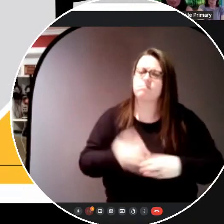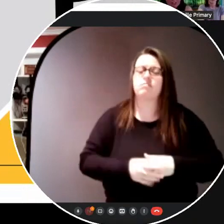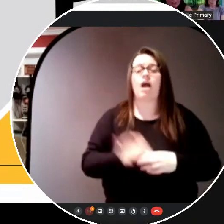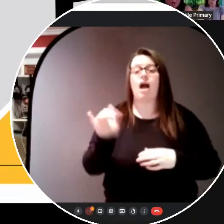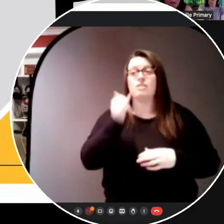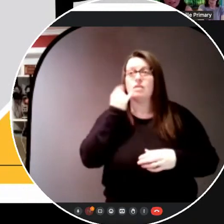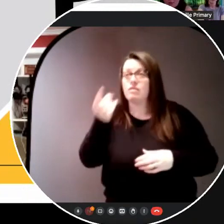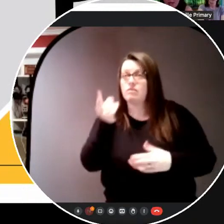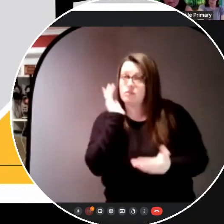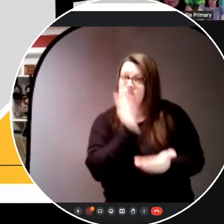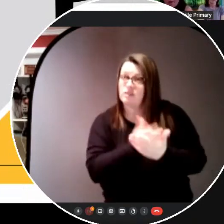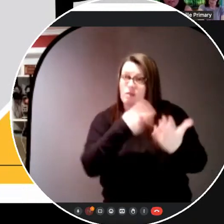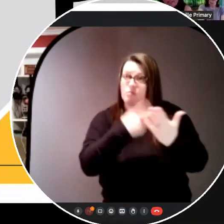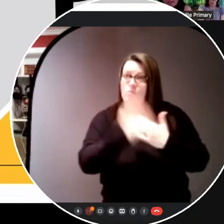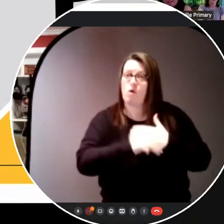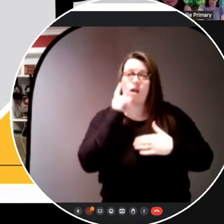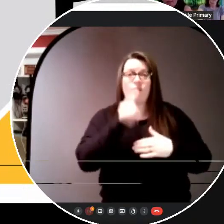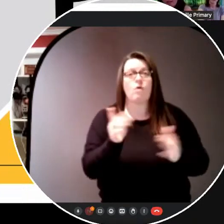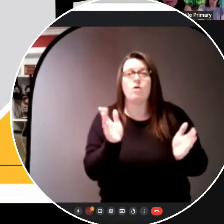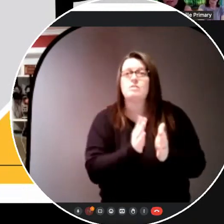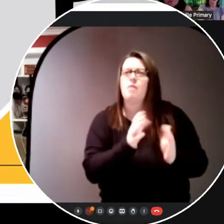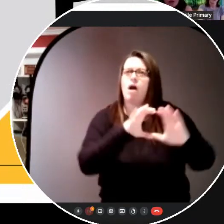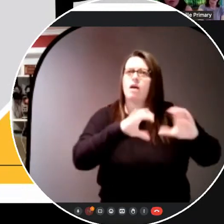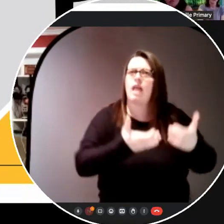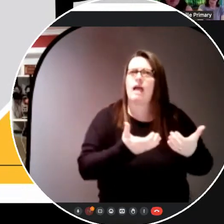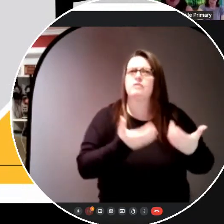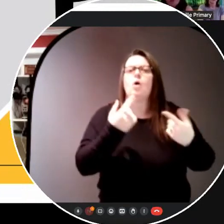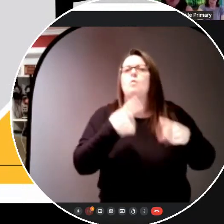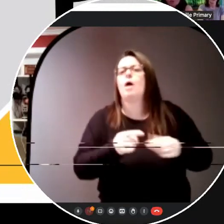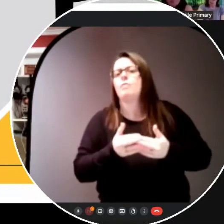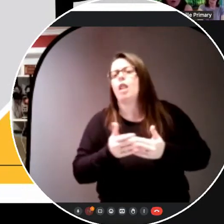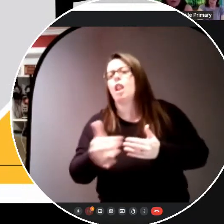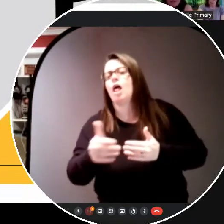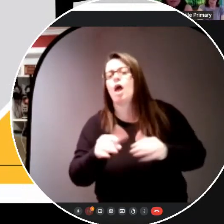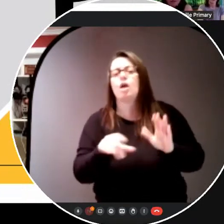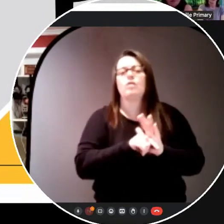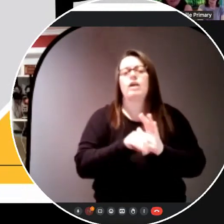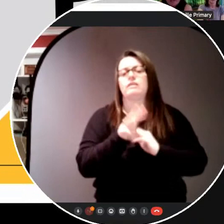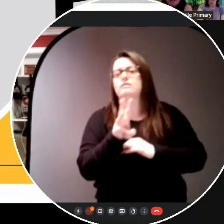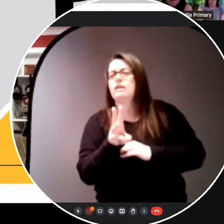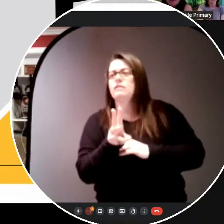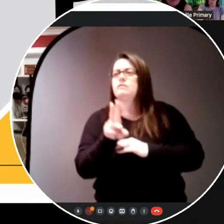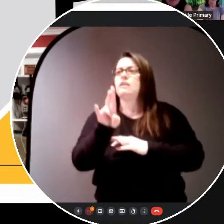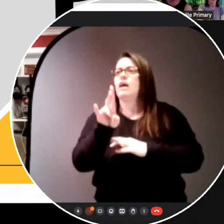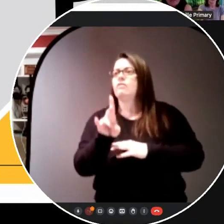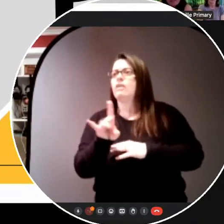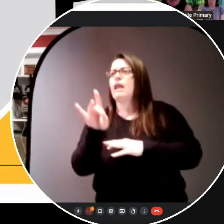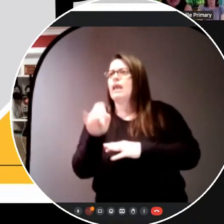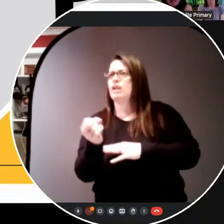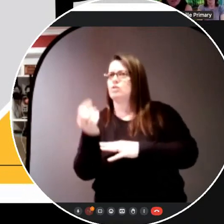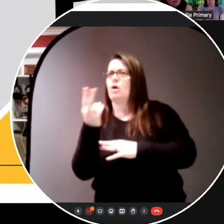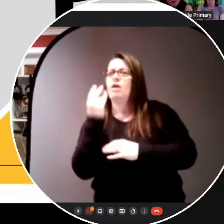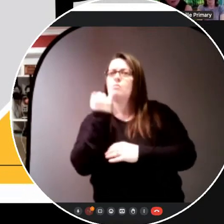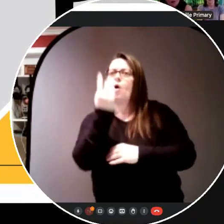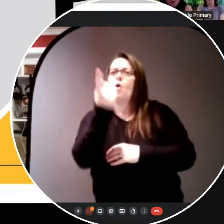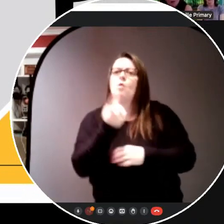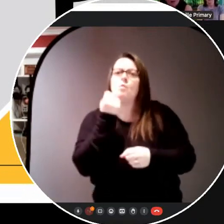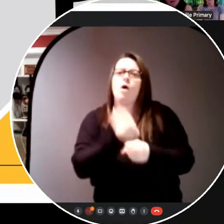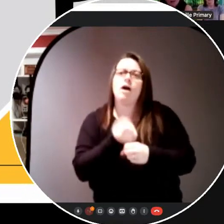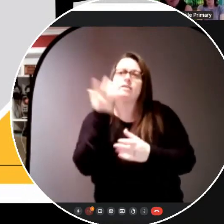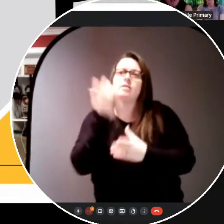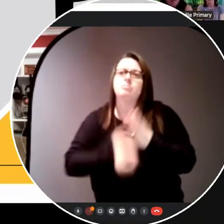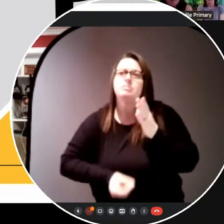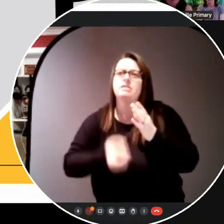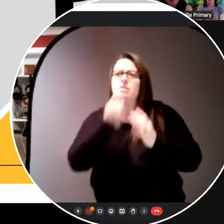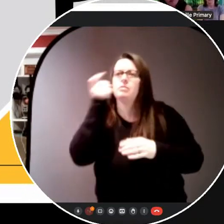for this one class, then what happens in grade 6, 7, 8, 12, when there's just 1 year that is missing that kindergarten